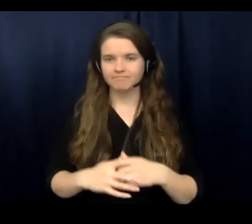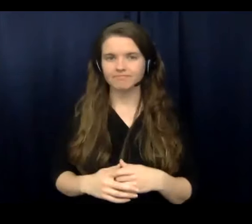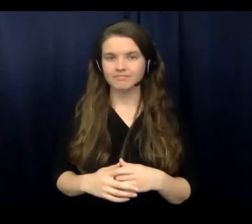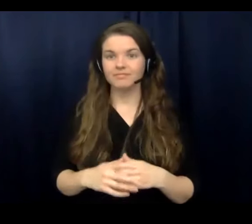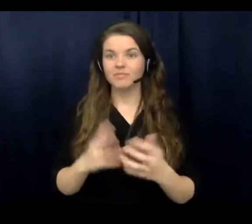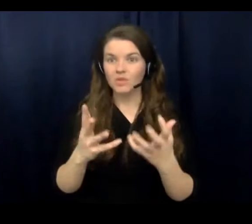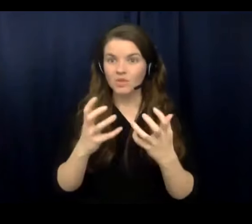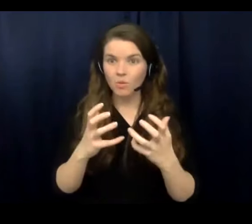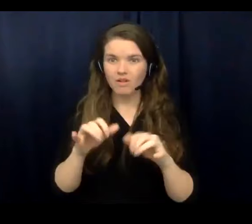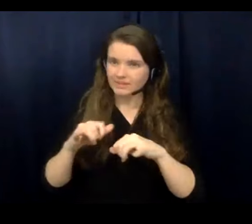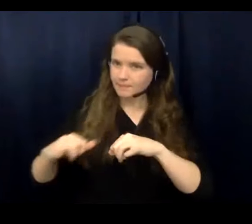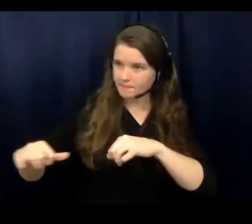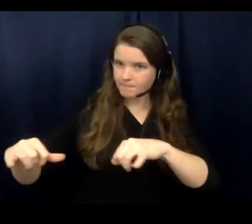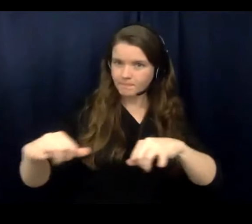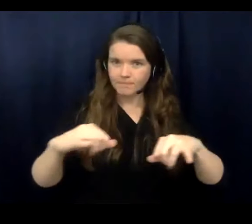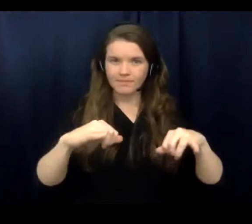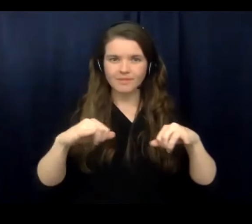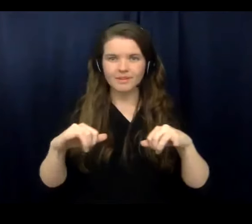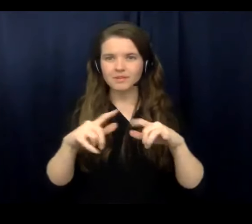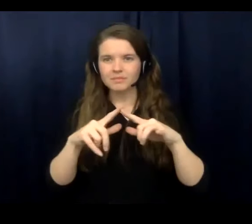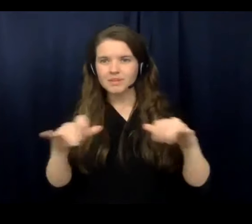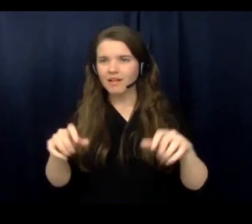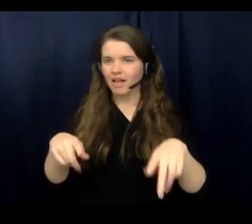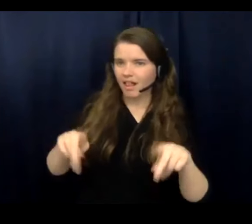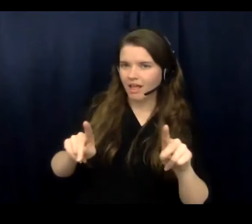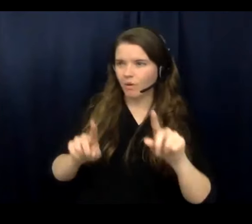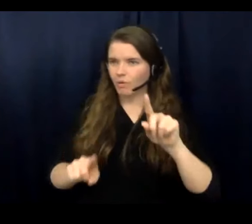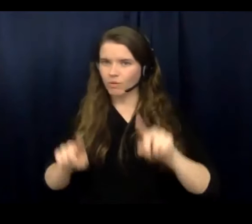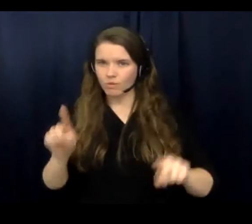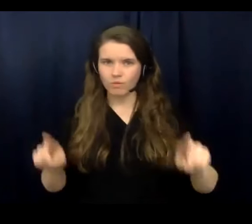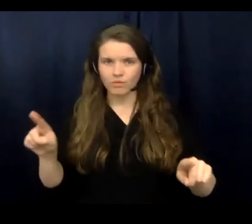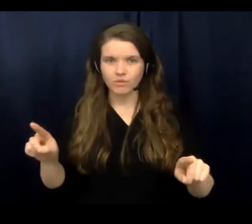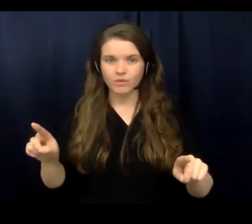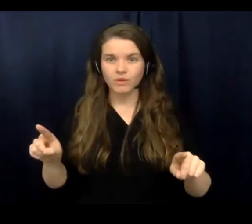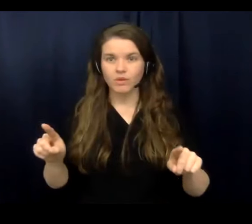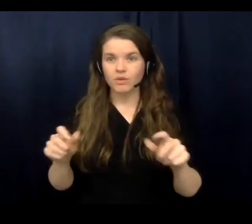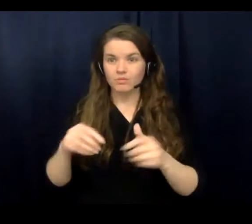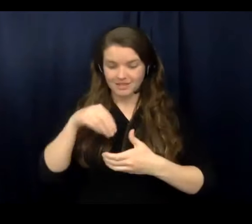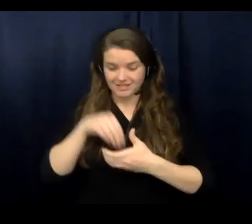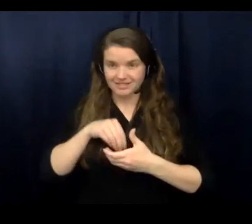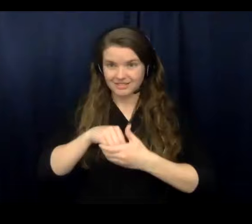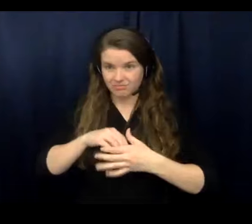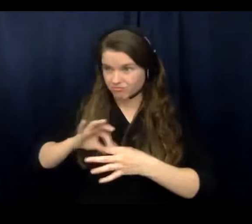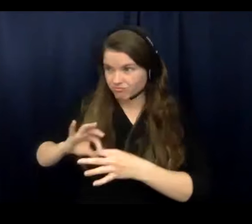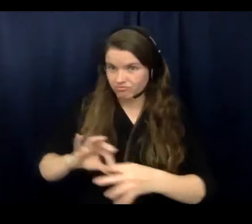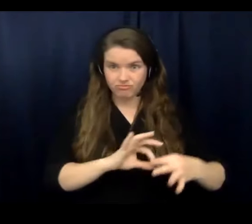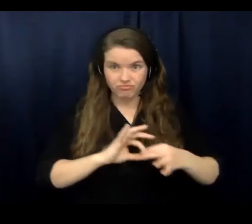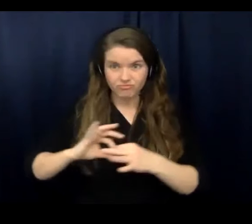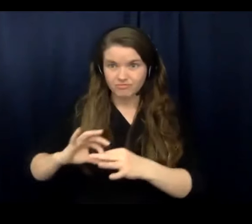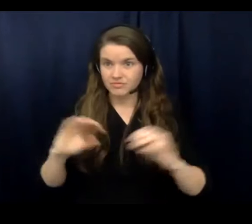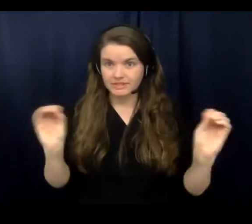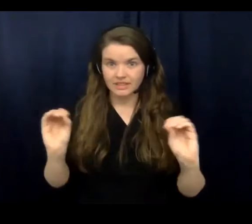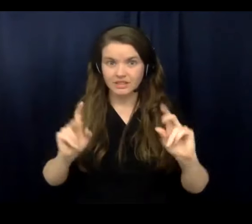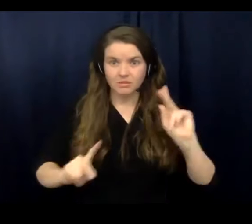many ways, but then they realized they had to allow some diversity. But without any internal covenant of unity, nothing where people could truly